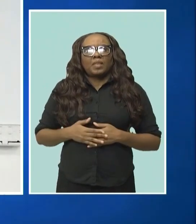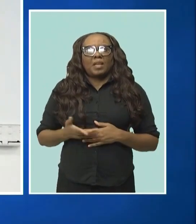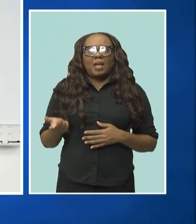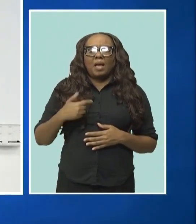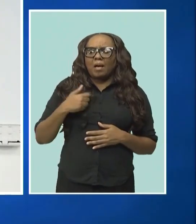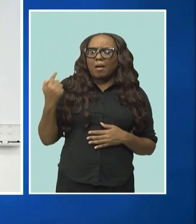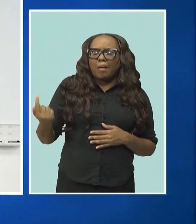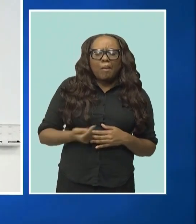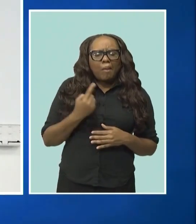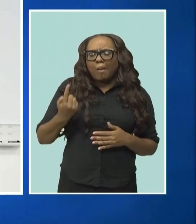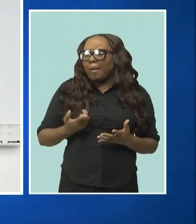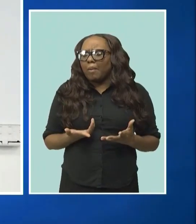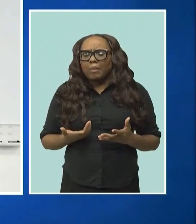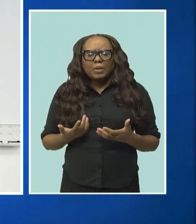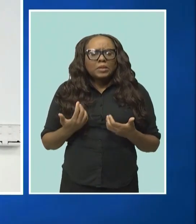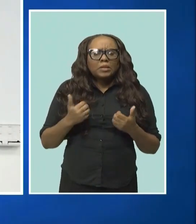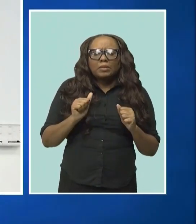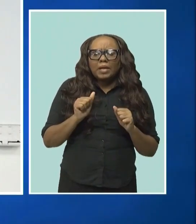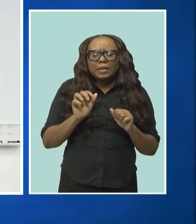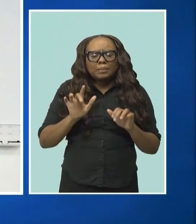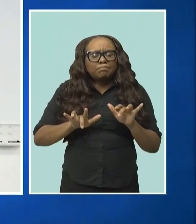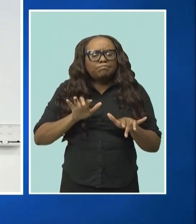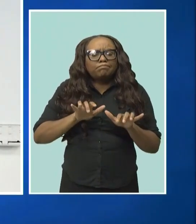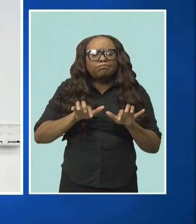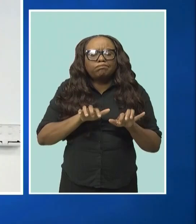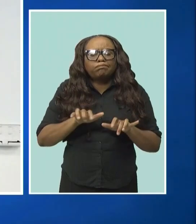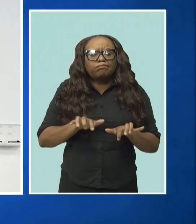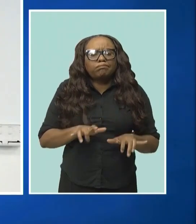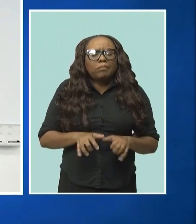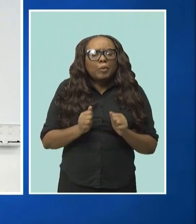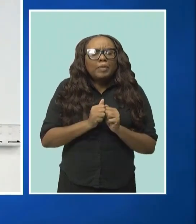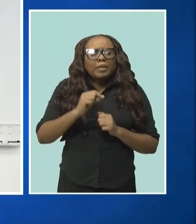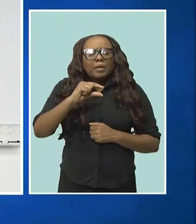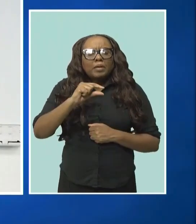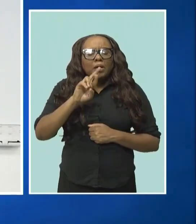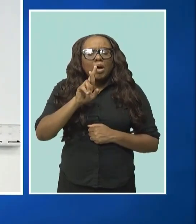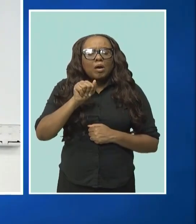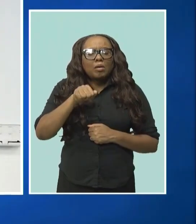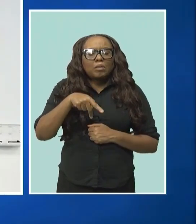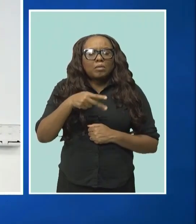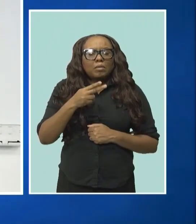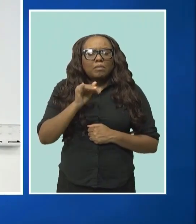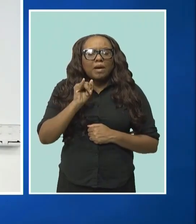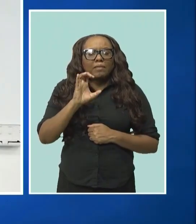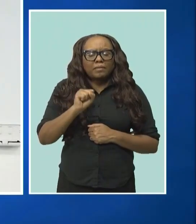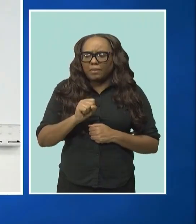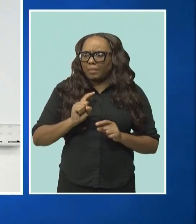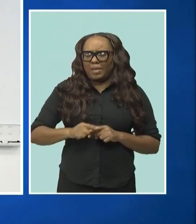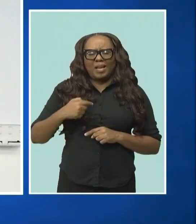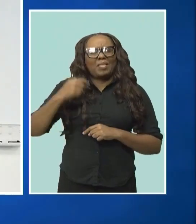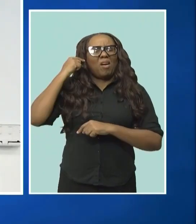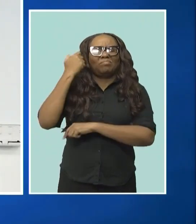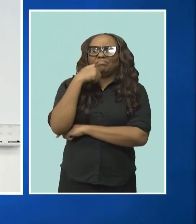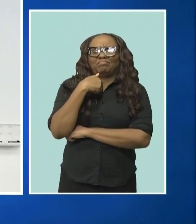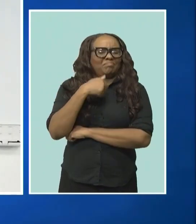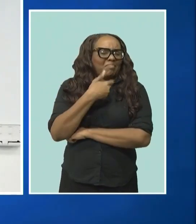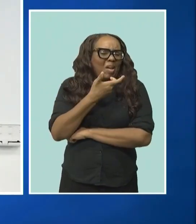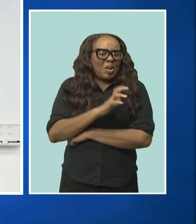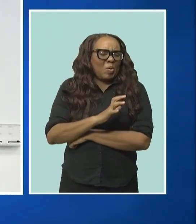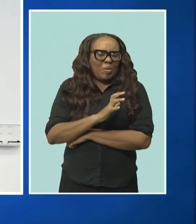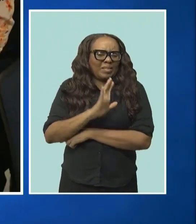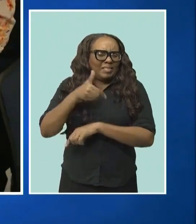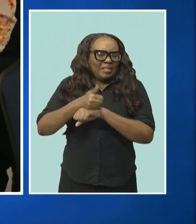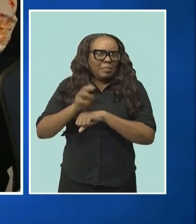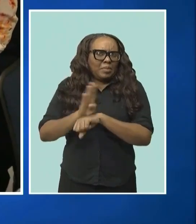in a graphic here or there. However, I never thought to pursue it as a business, and so that chapter